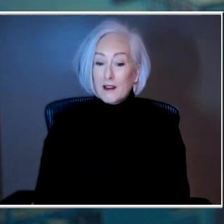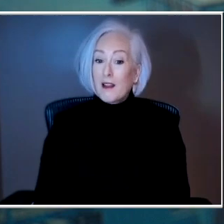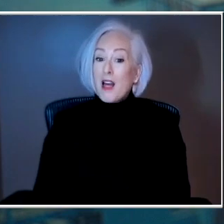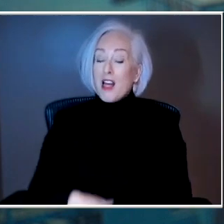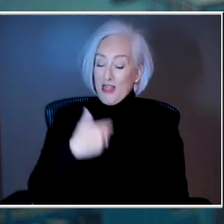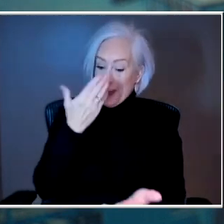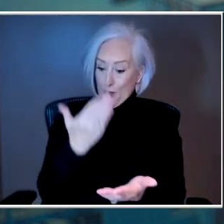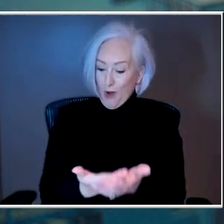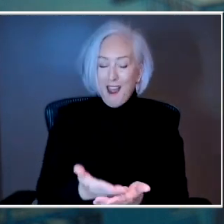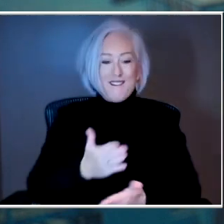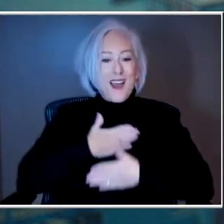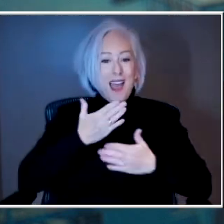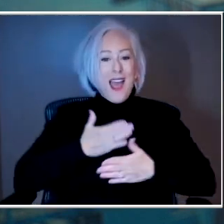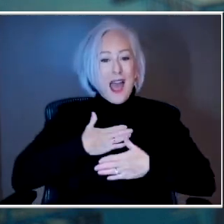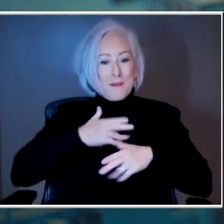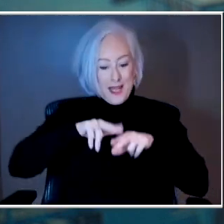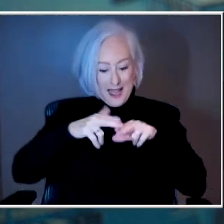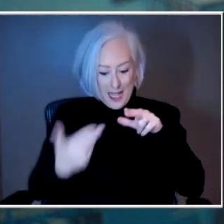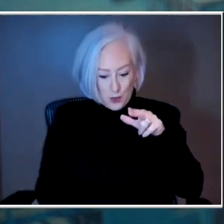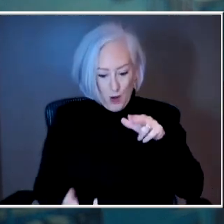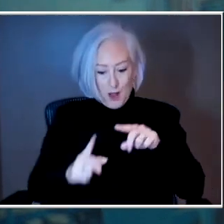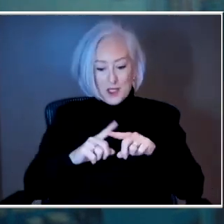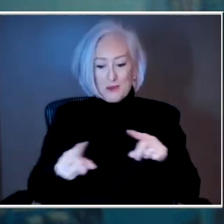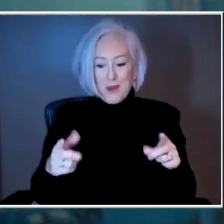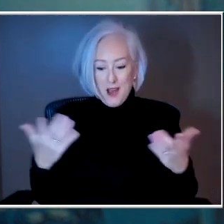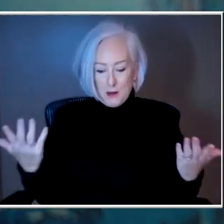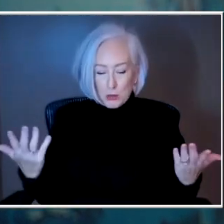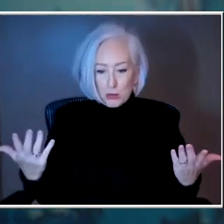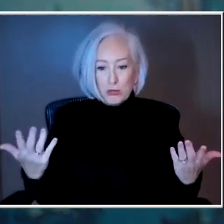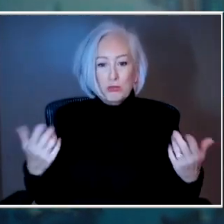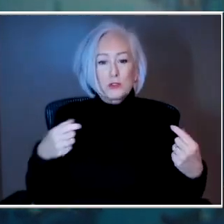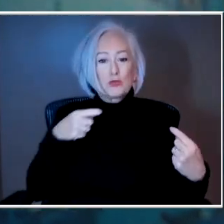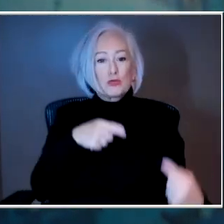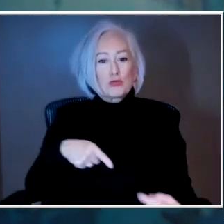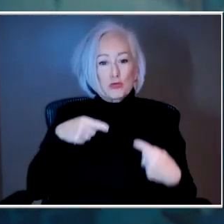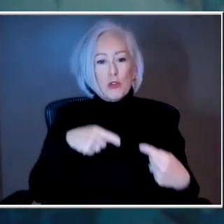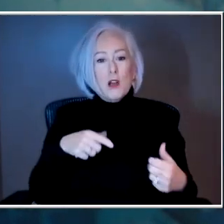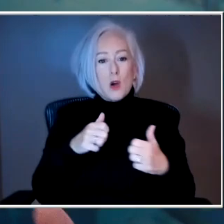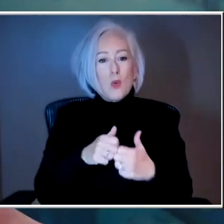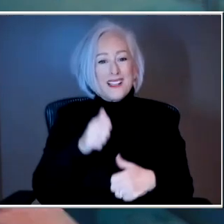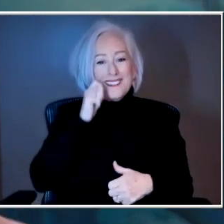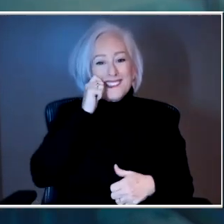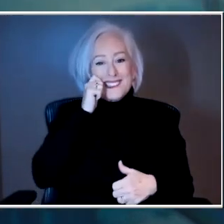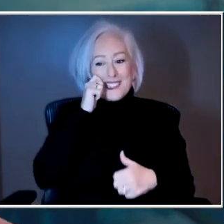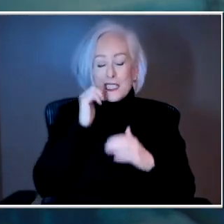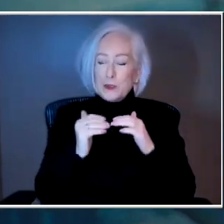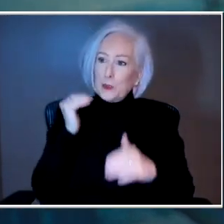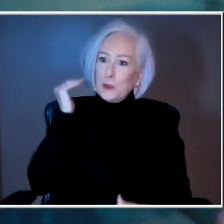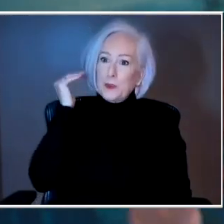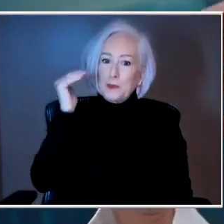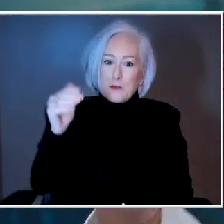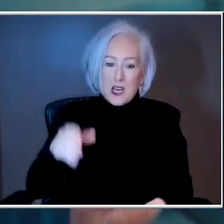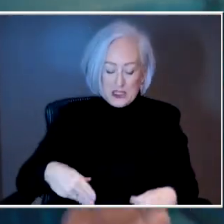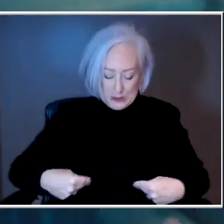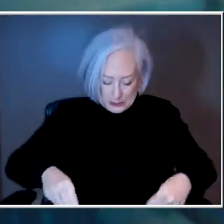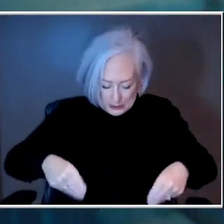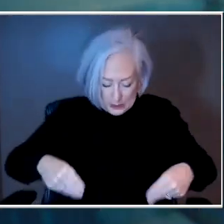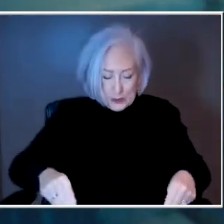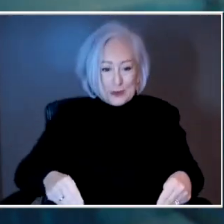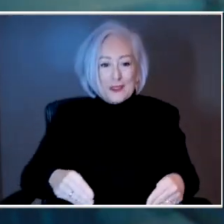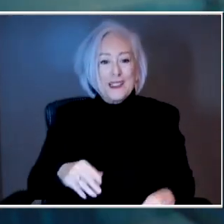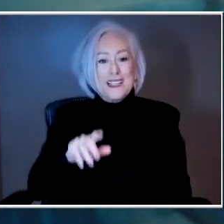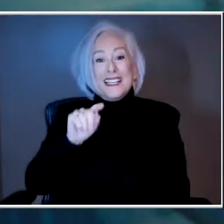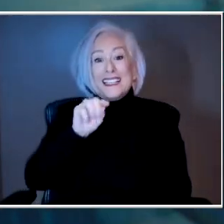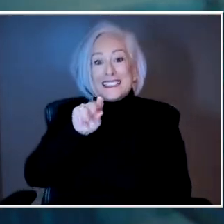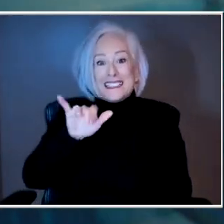extra skin. And it's just an addition to, like, that drags them down. And one thing about Tammy, she's like a ball of energy, and she was